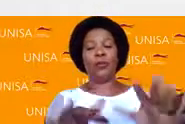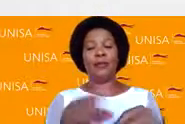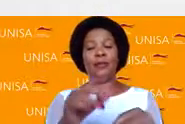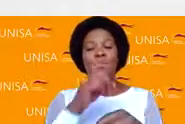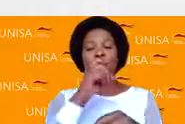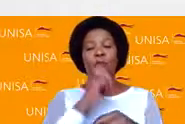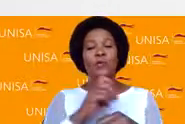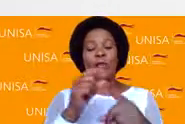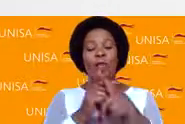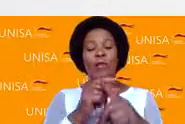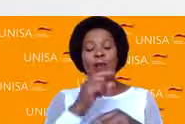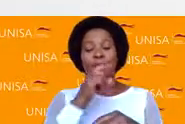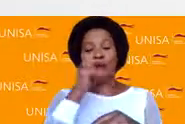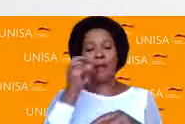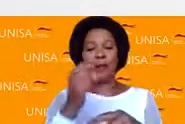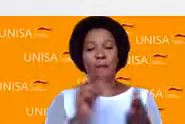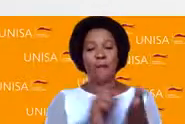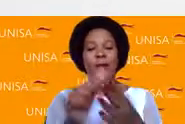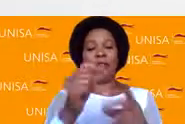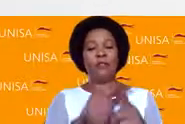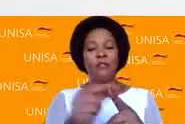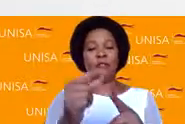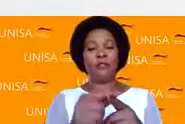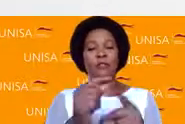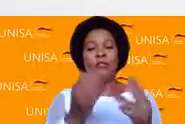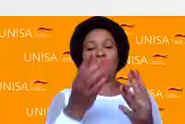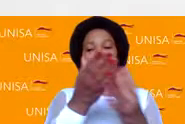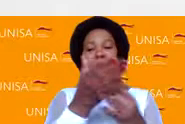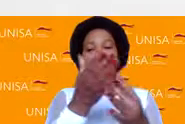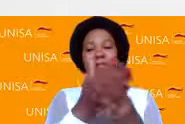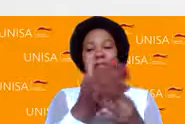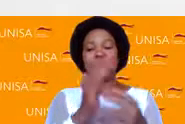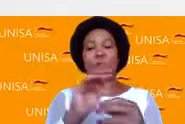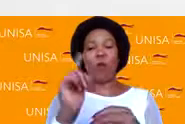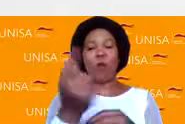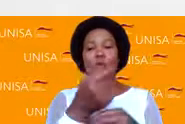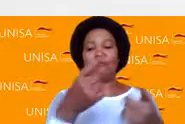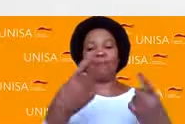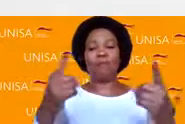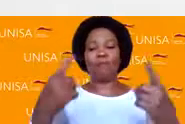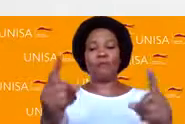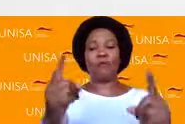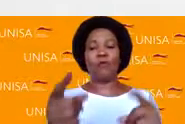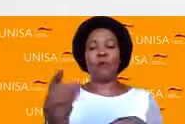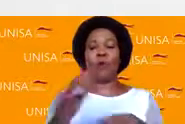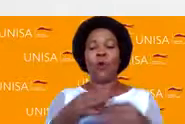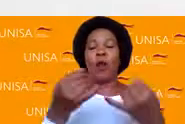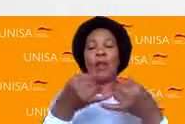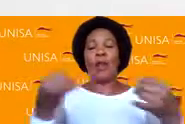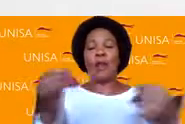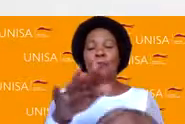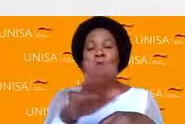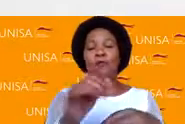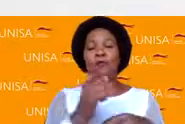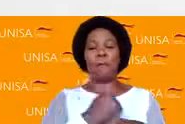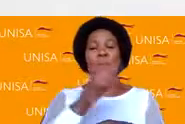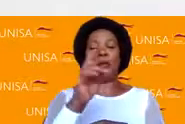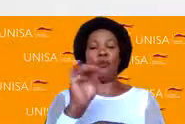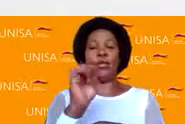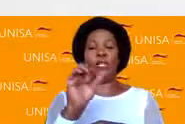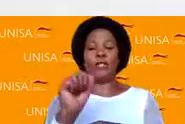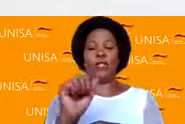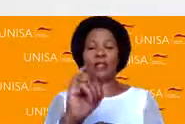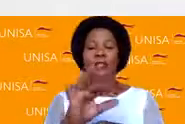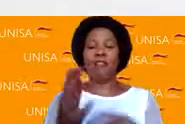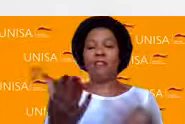or password that you will receive to access all the various online platforms of myUnisa. So if you're a